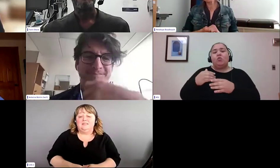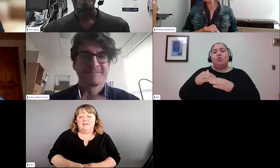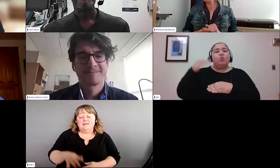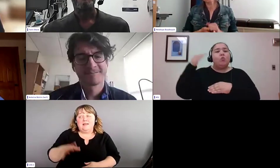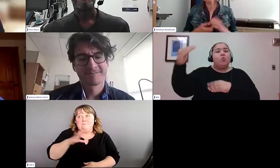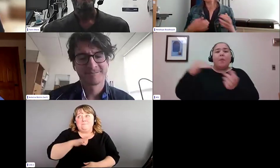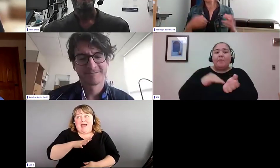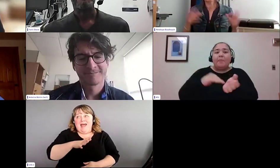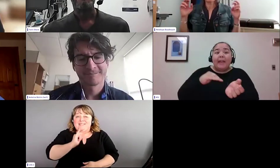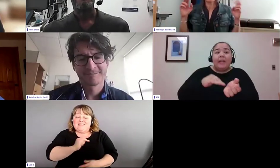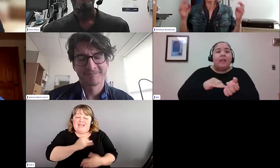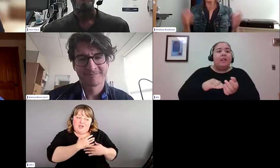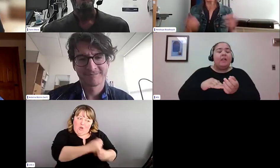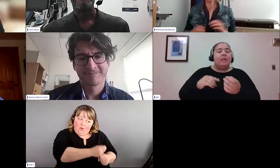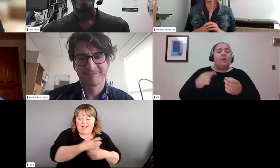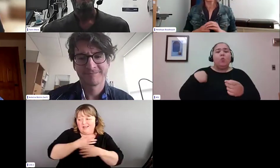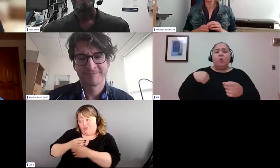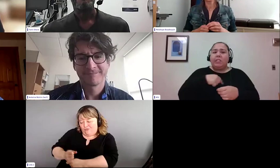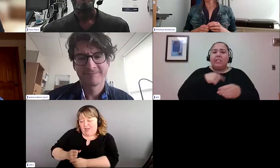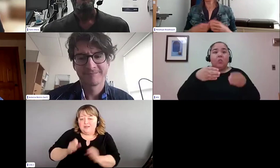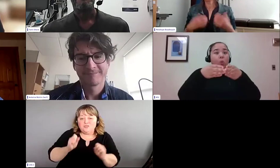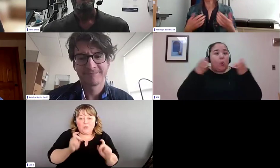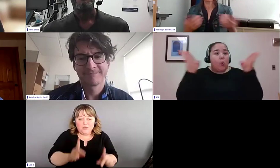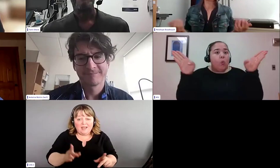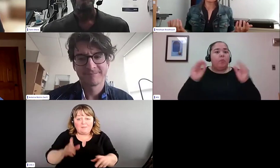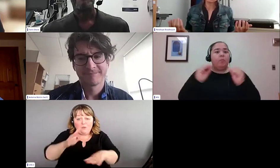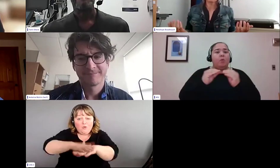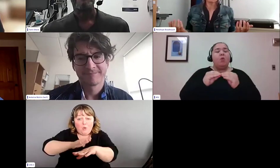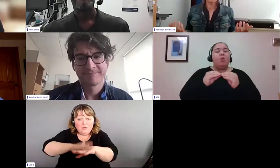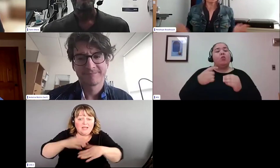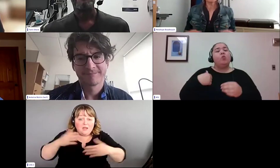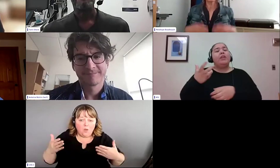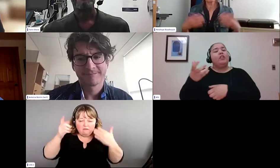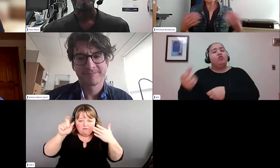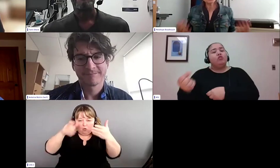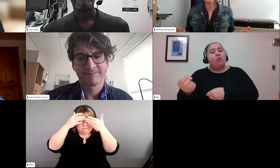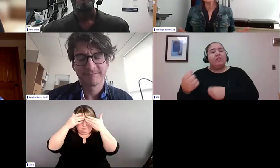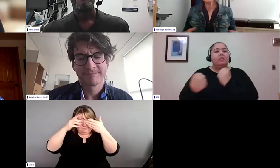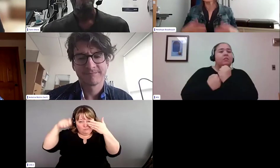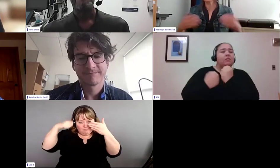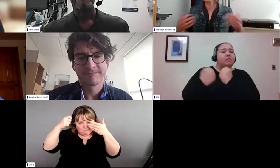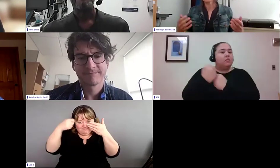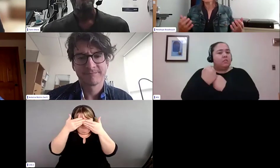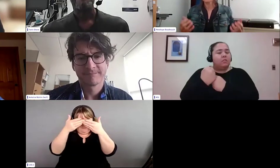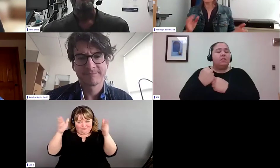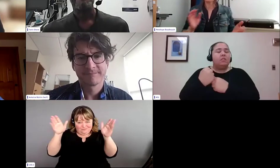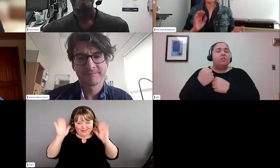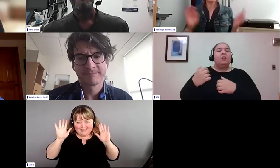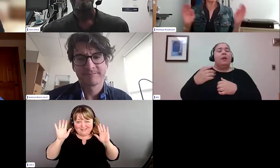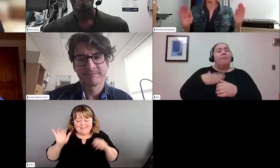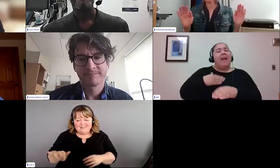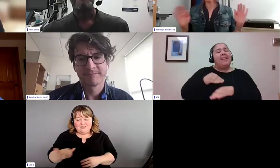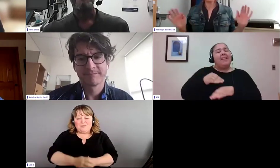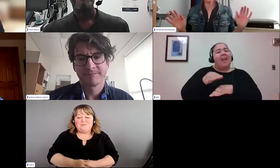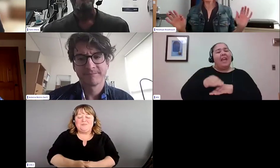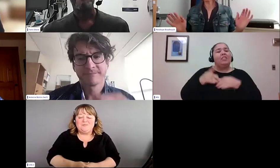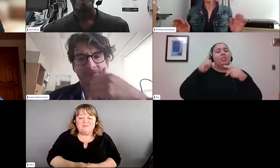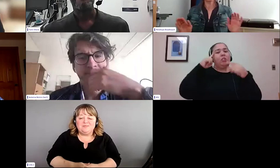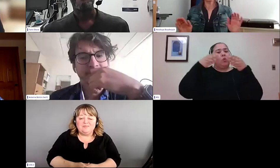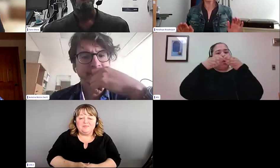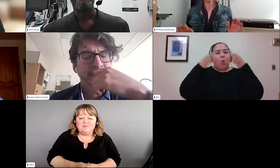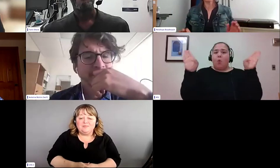have to open more. So the fact that we trust one another, and my advice is just to open, in fact, as much